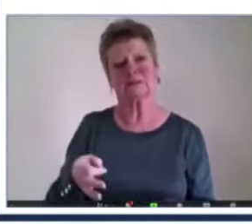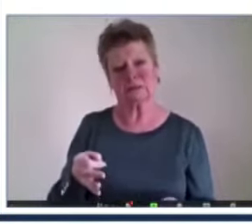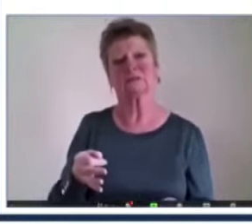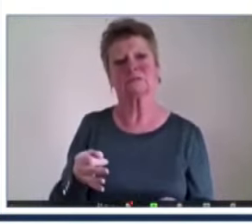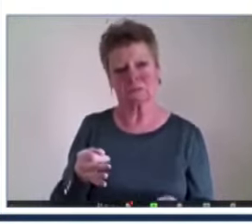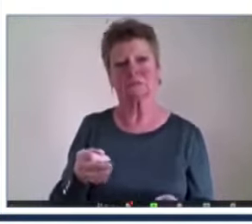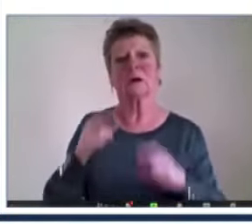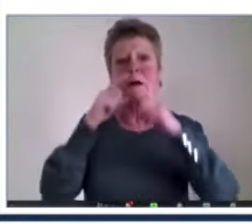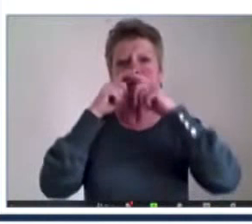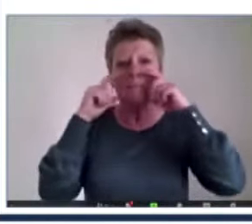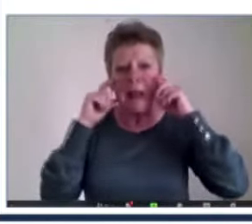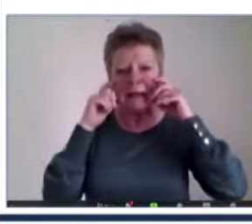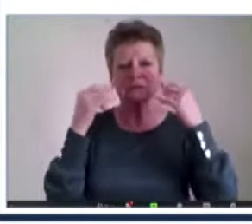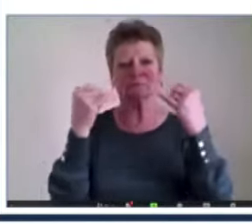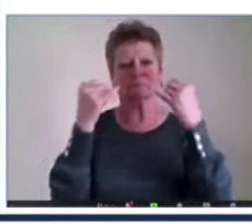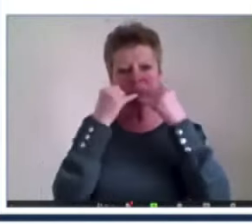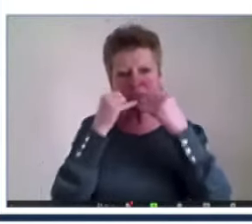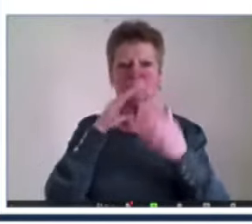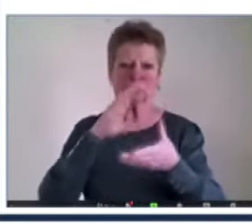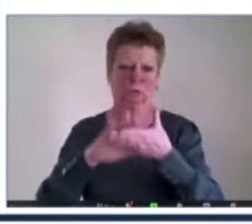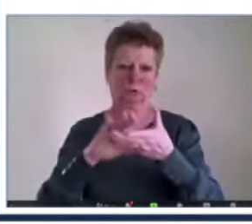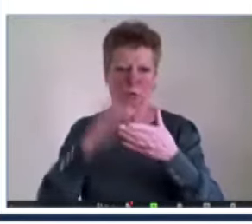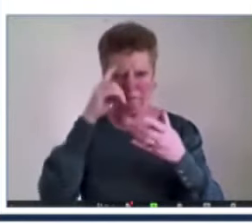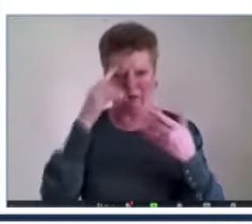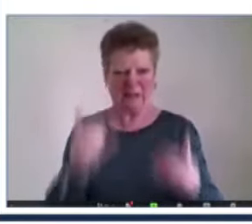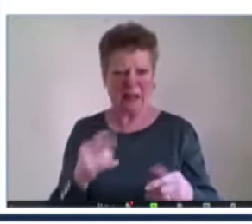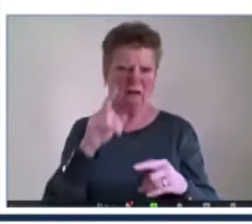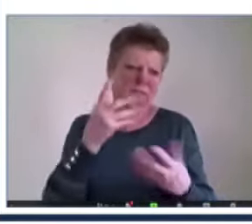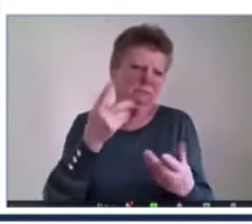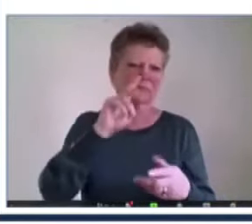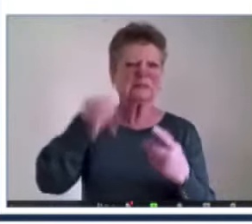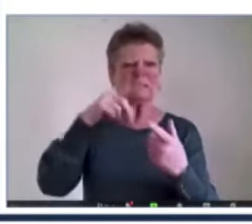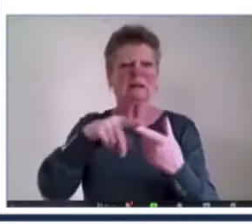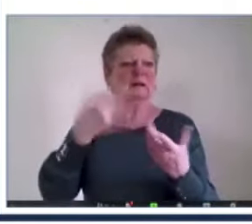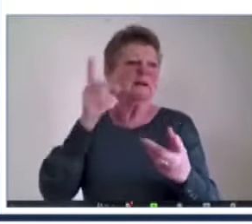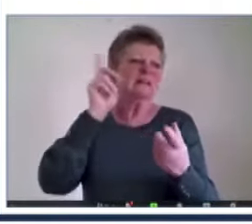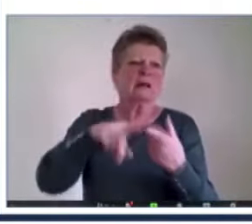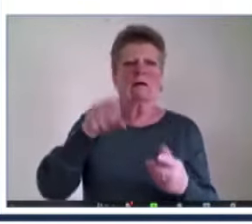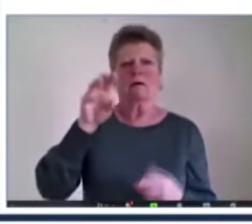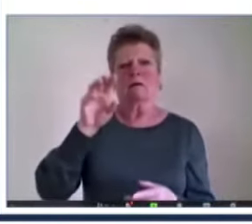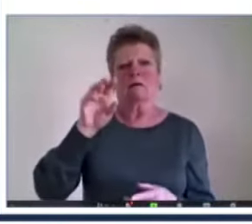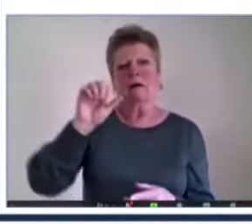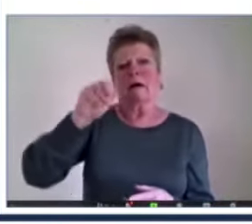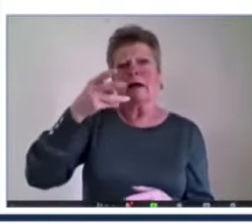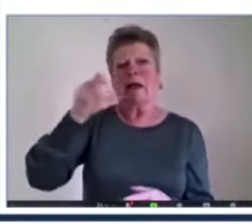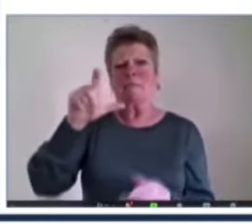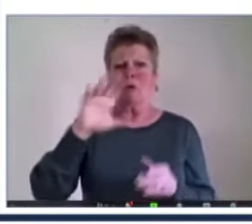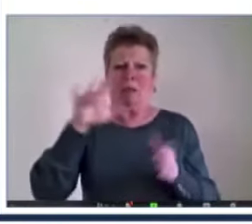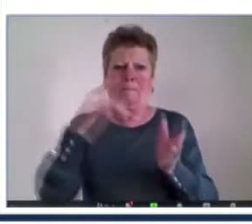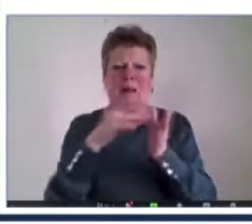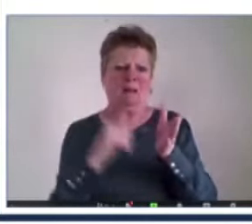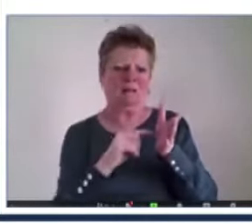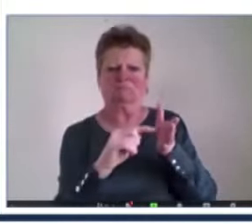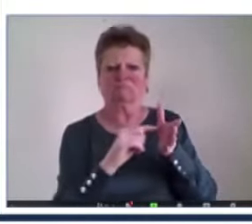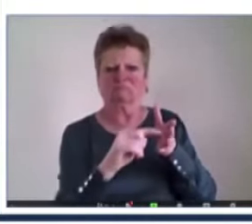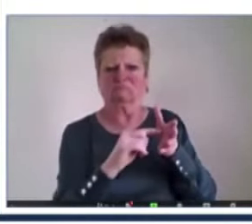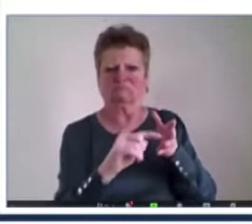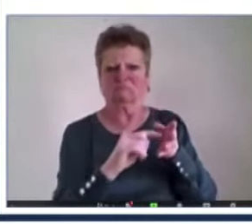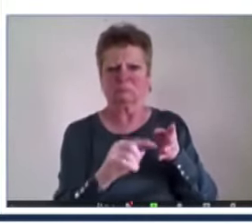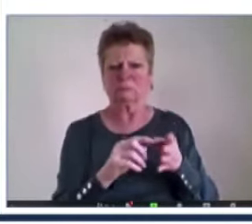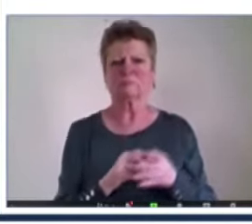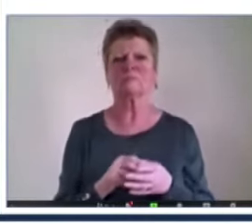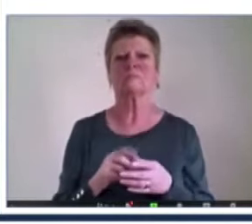keep masking in schools for now until the middle of April. So mandatory